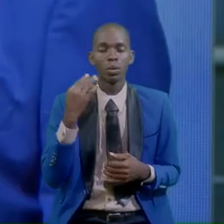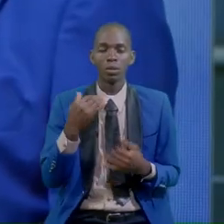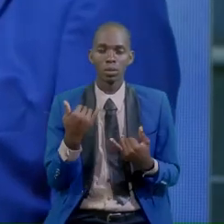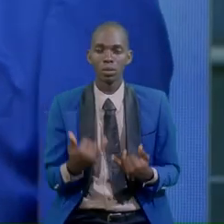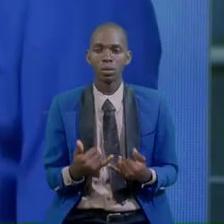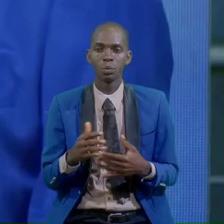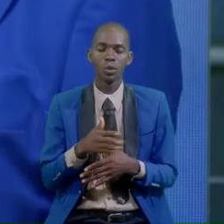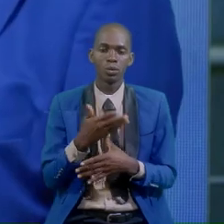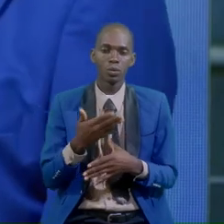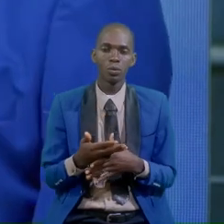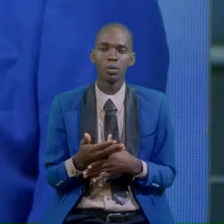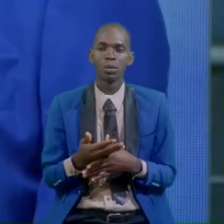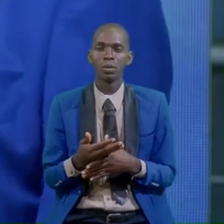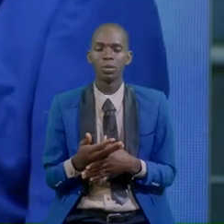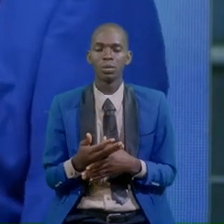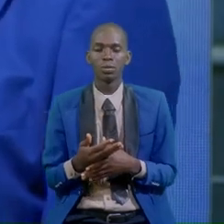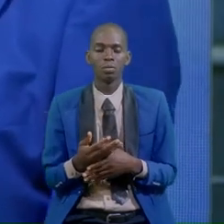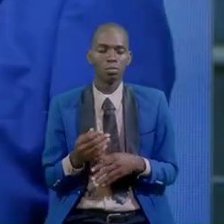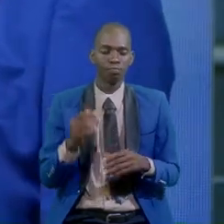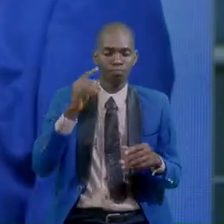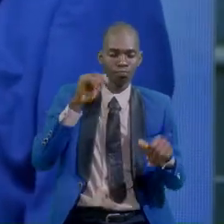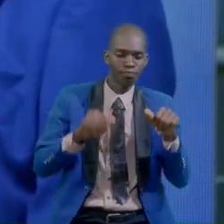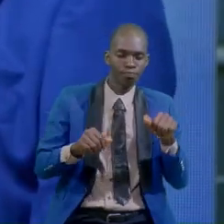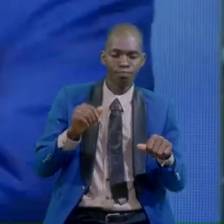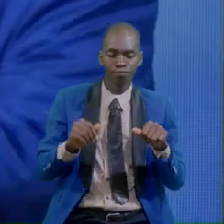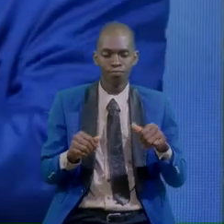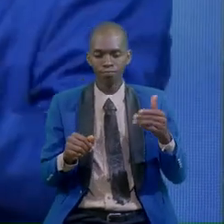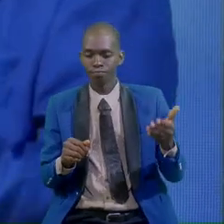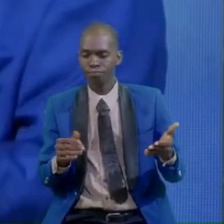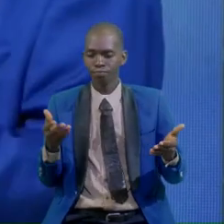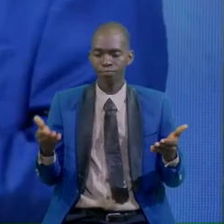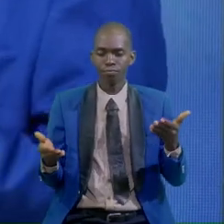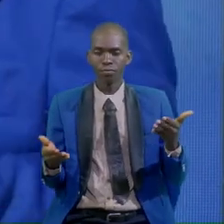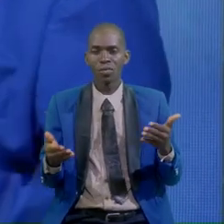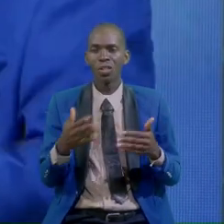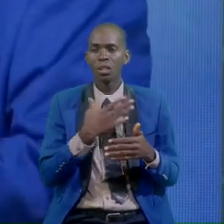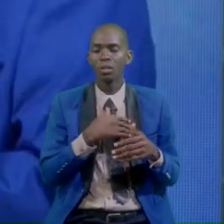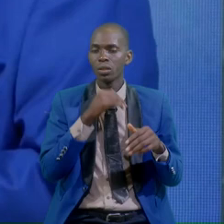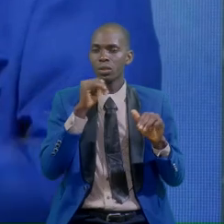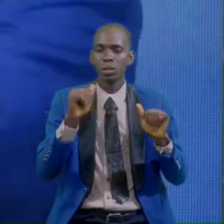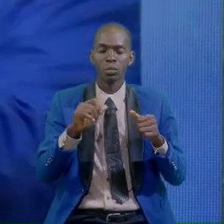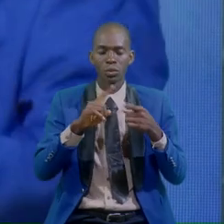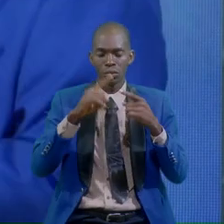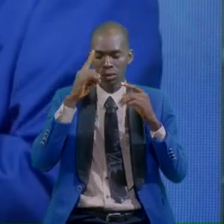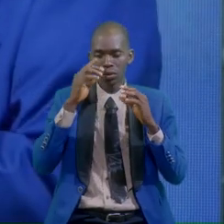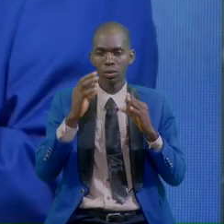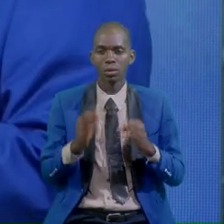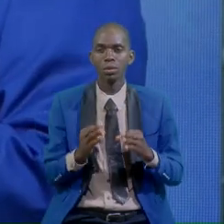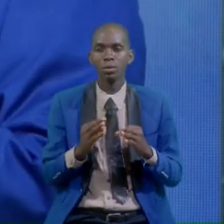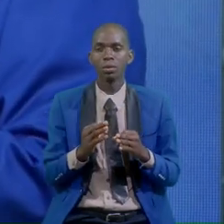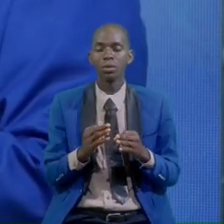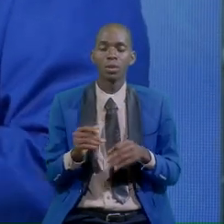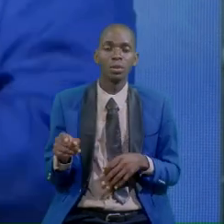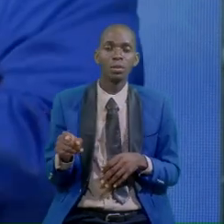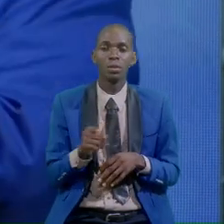long halting, vacillating, and they couldn't make up their mind. They had the